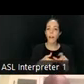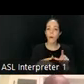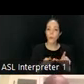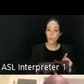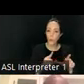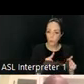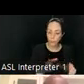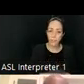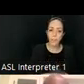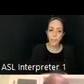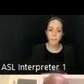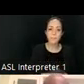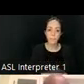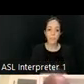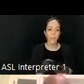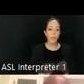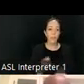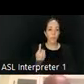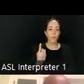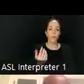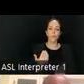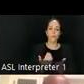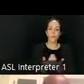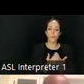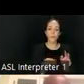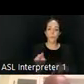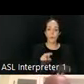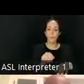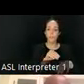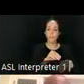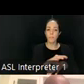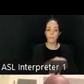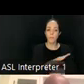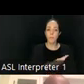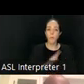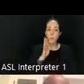Board shall serve at least 3 years.